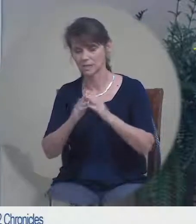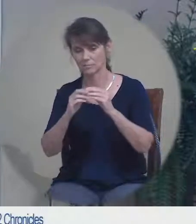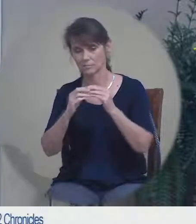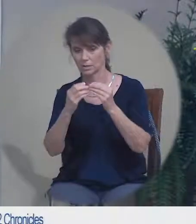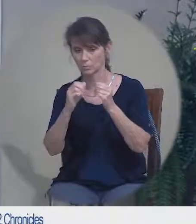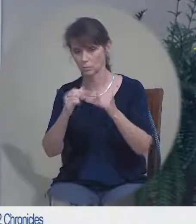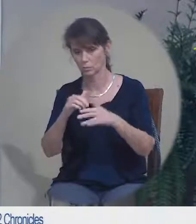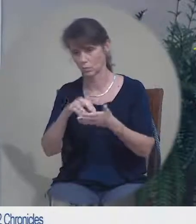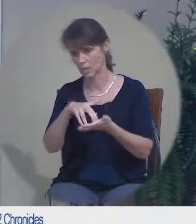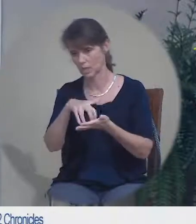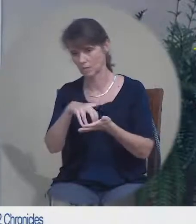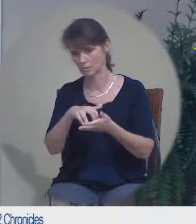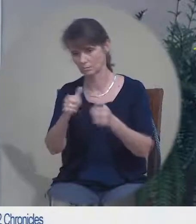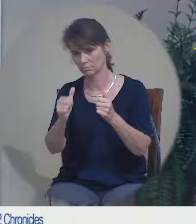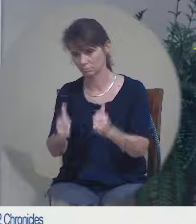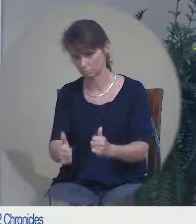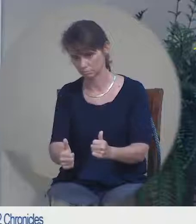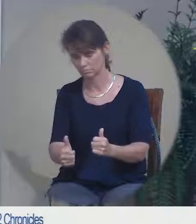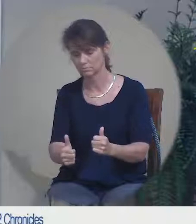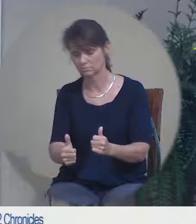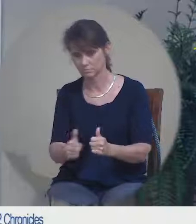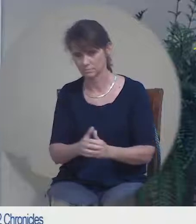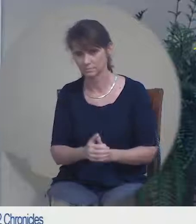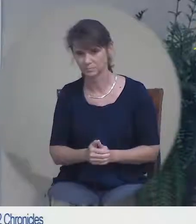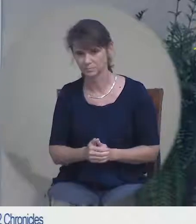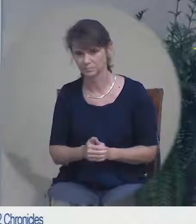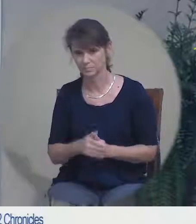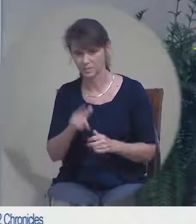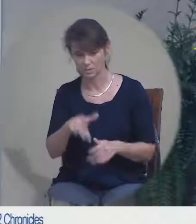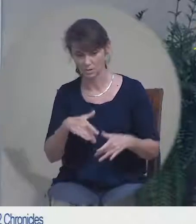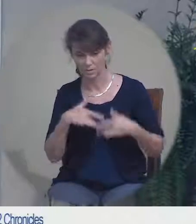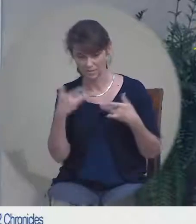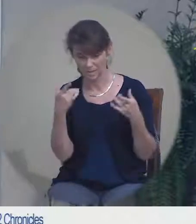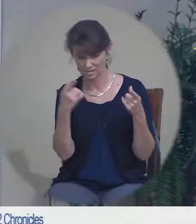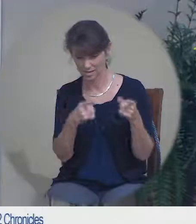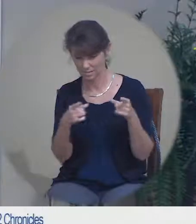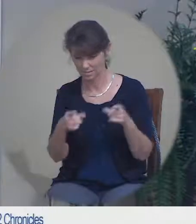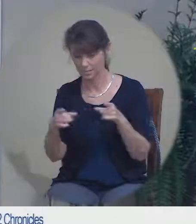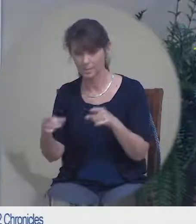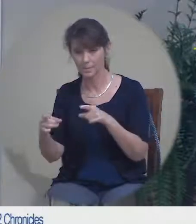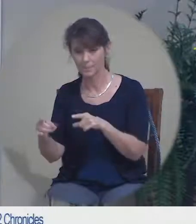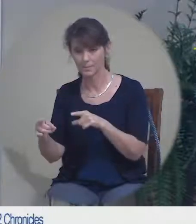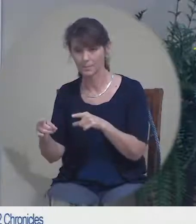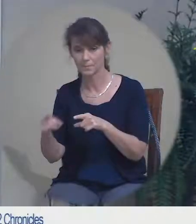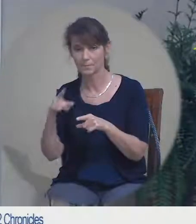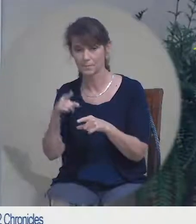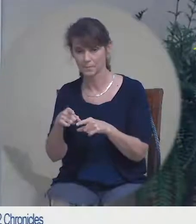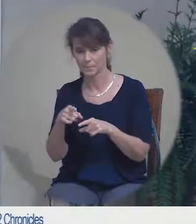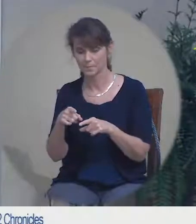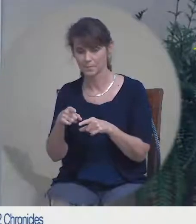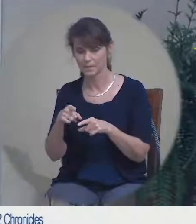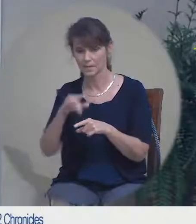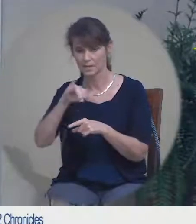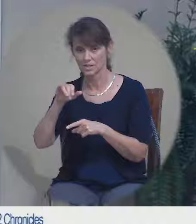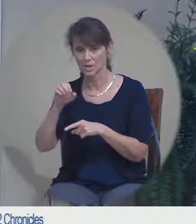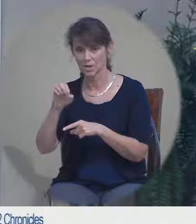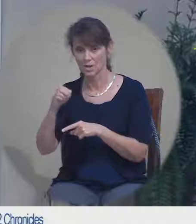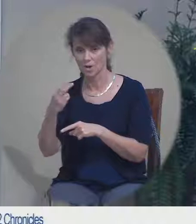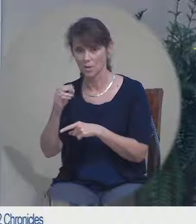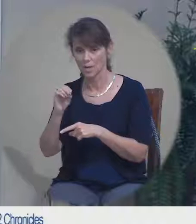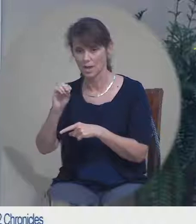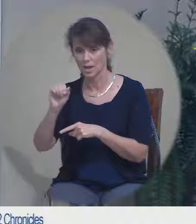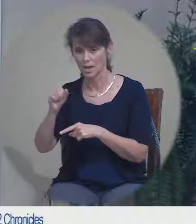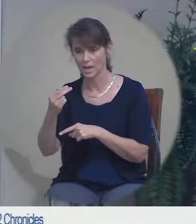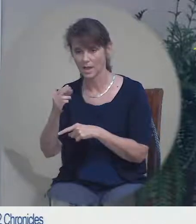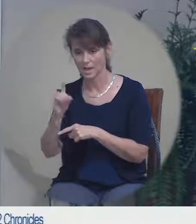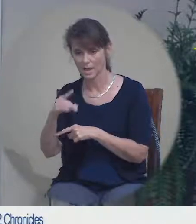text. And so after all of these events transpired, it said, he left to Jehoahaz of the army not more